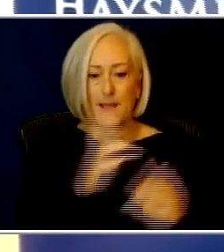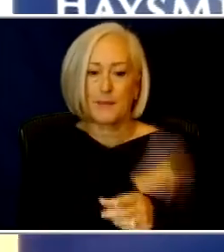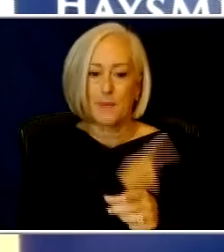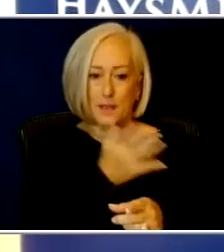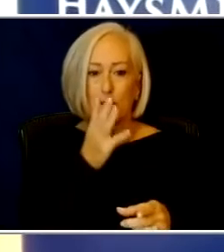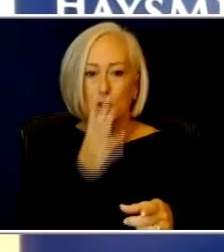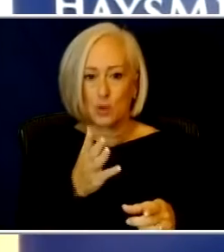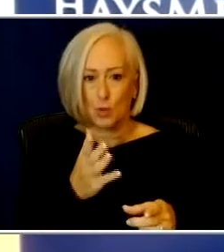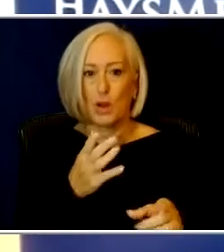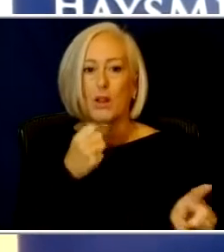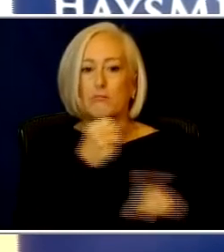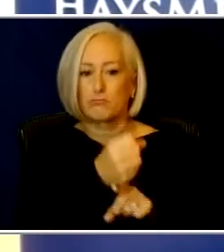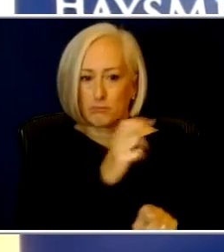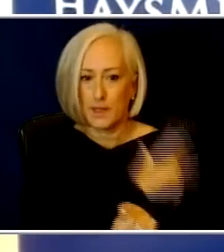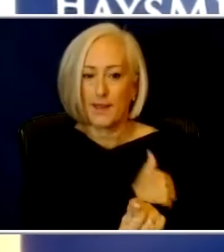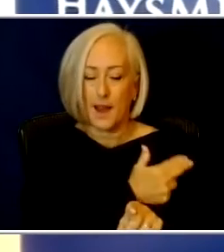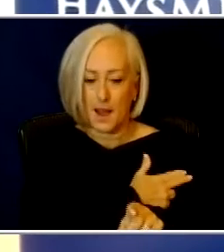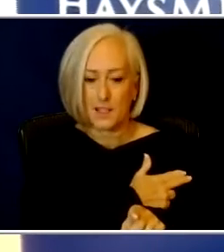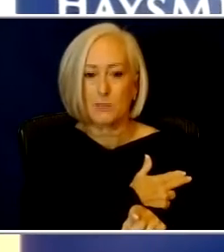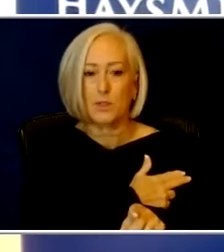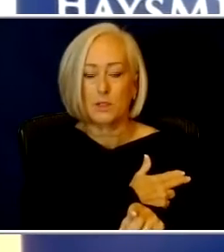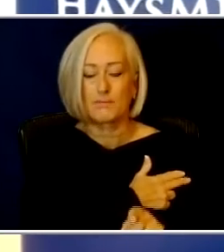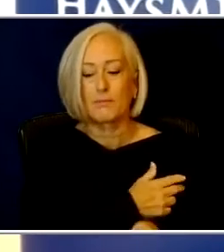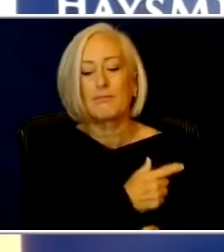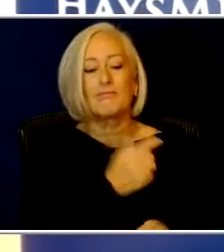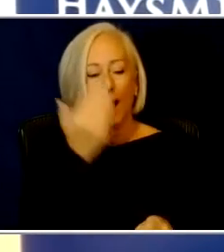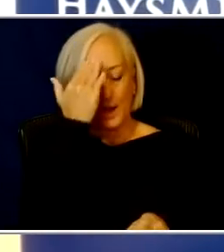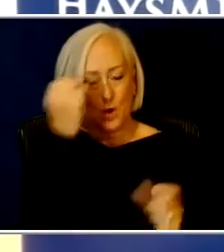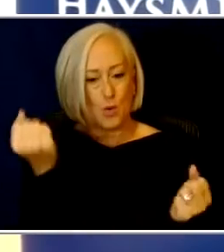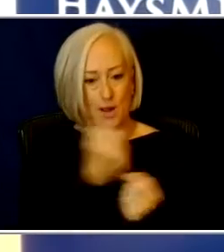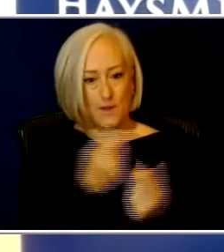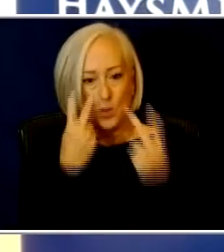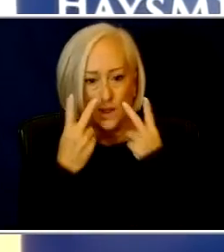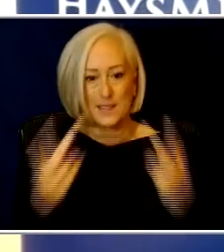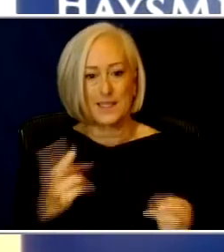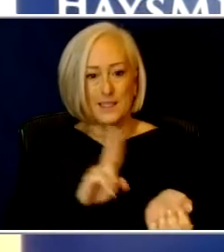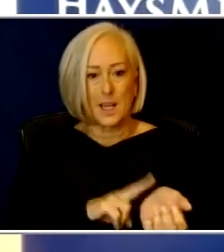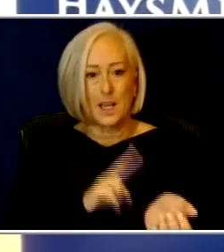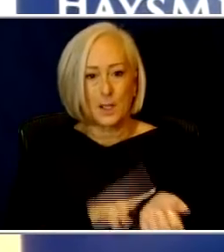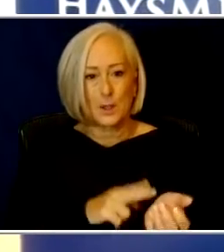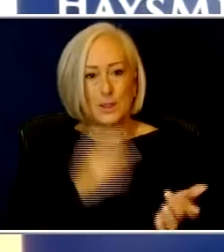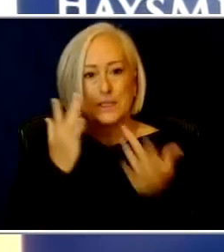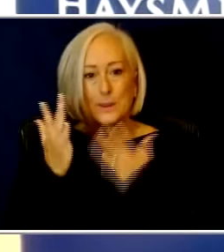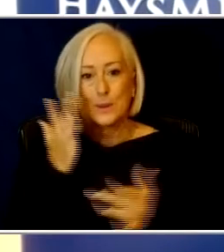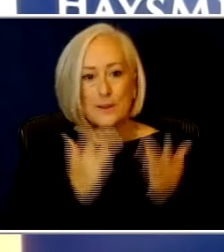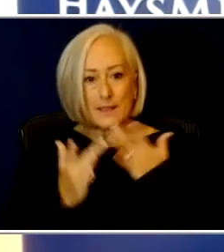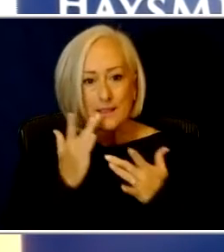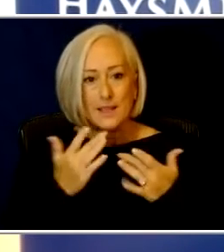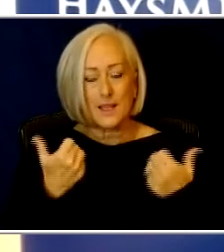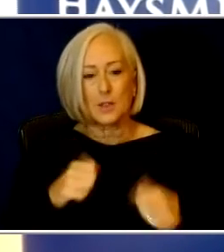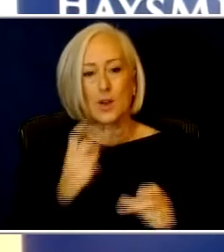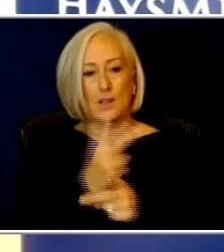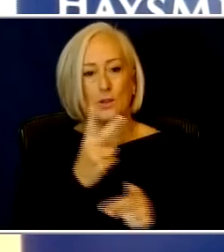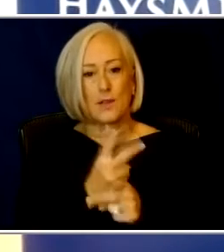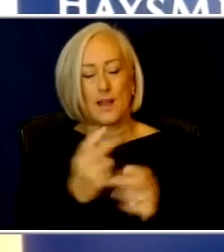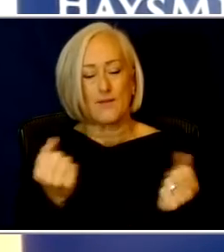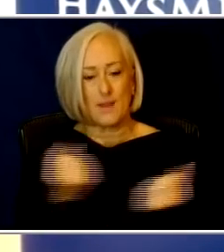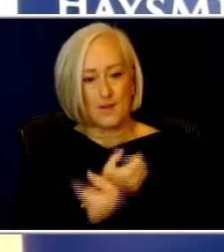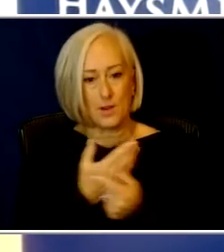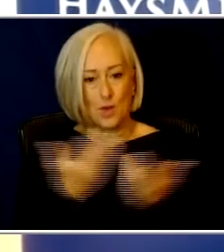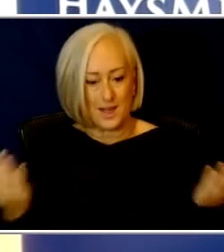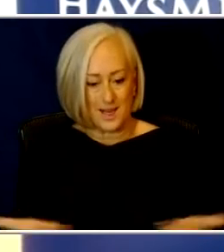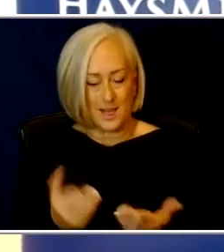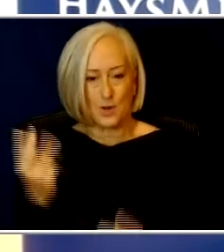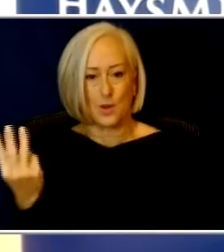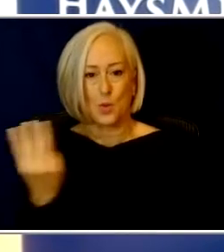things everyone else is seeing, nursing shortage, and then trying to care for all the folks out here in Western Kansas. So it will be a